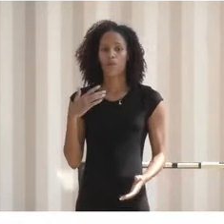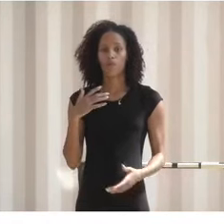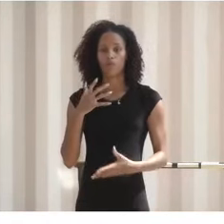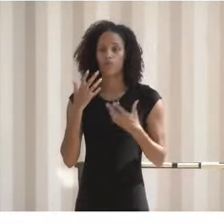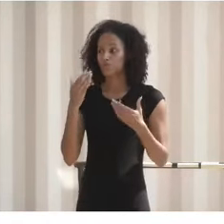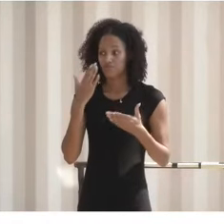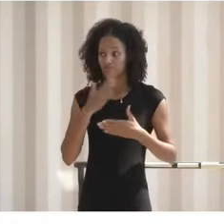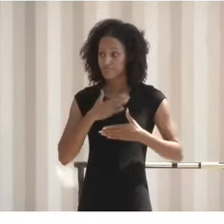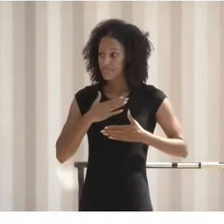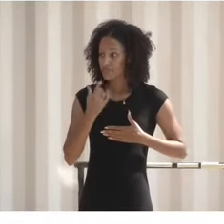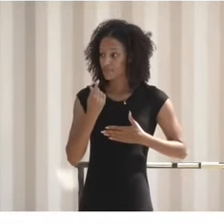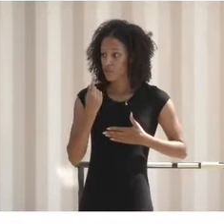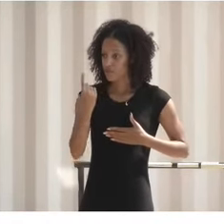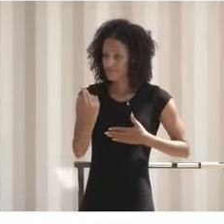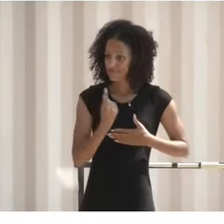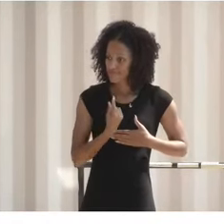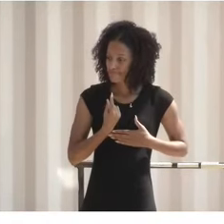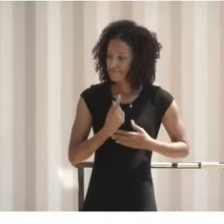would love if somebody, go ahead.